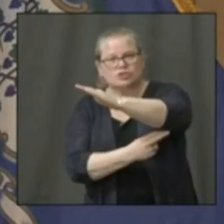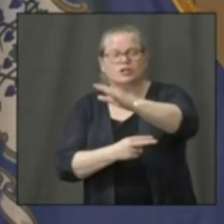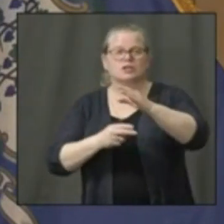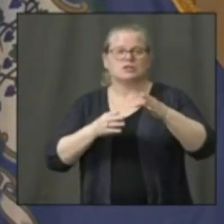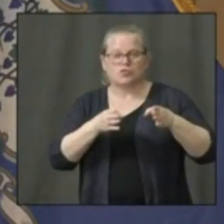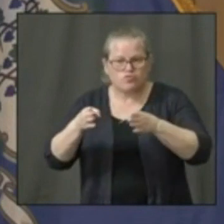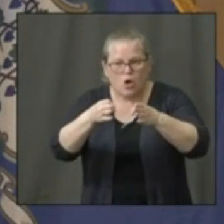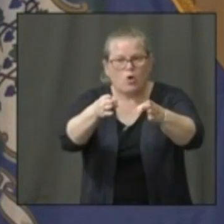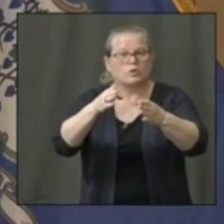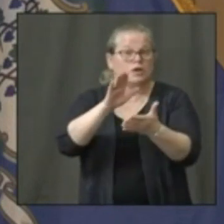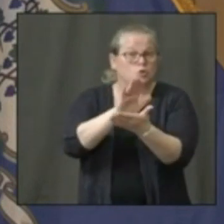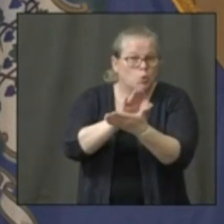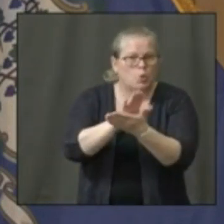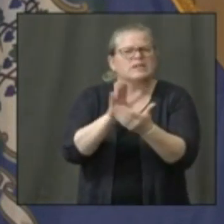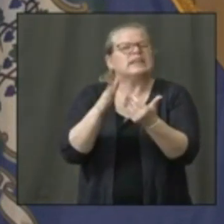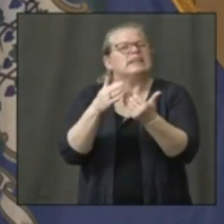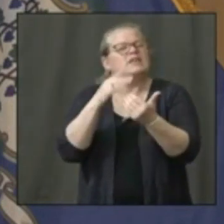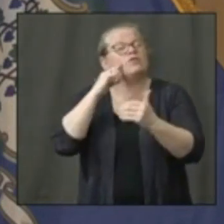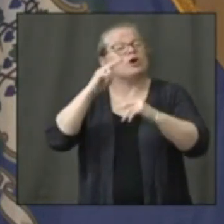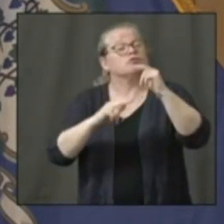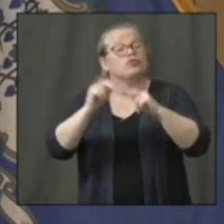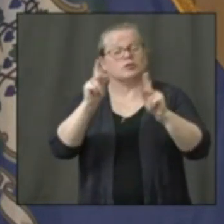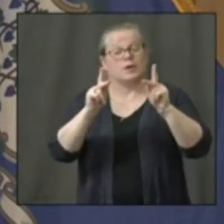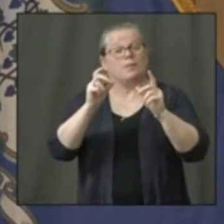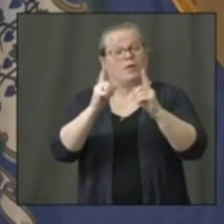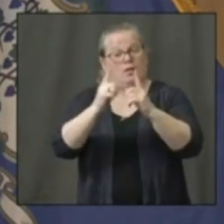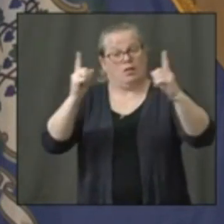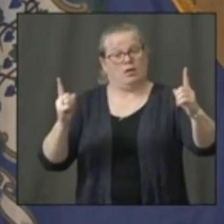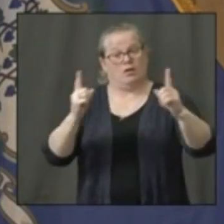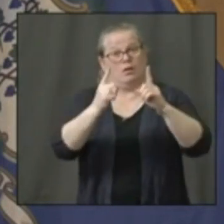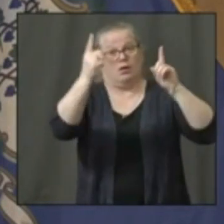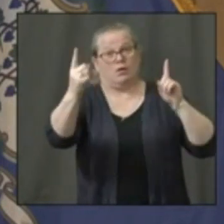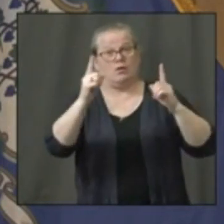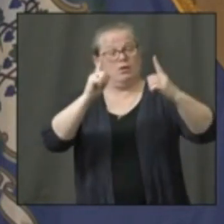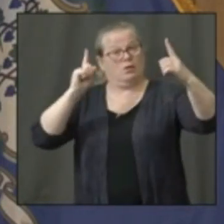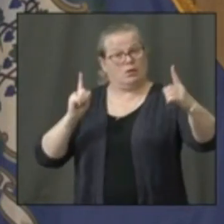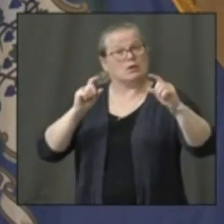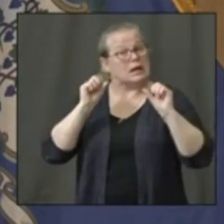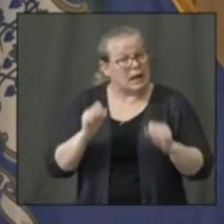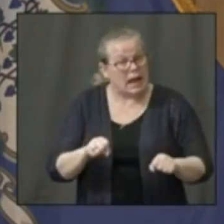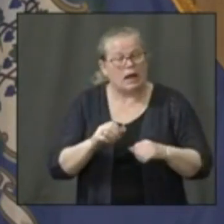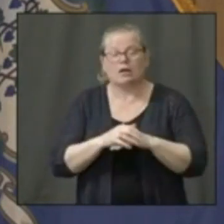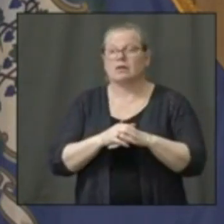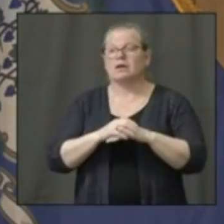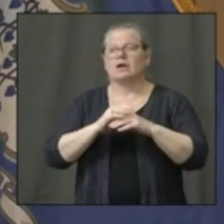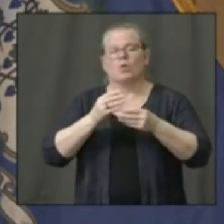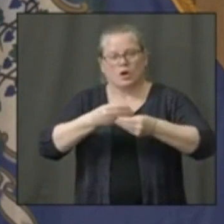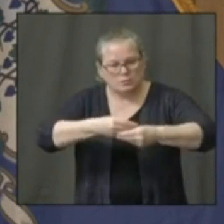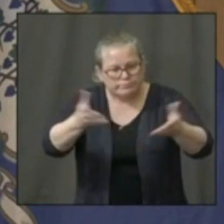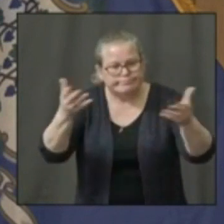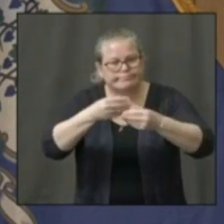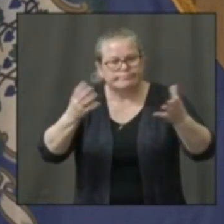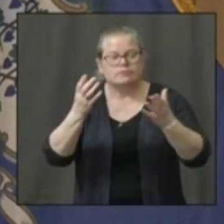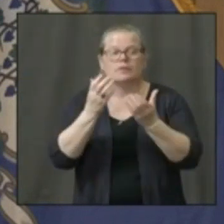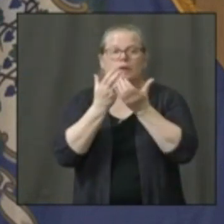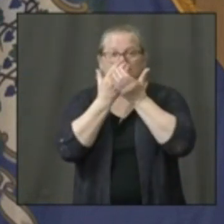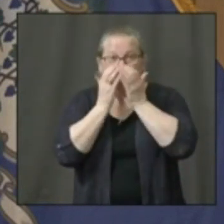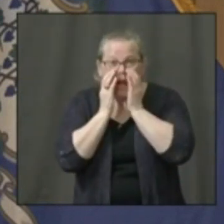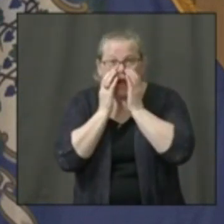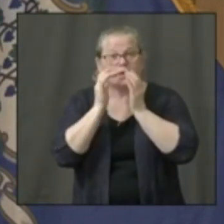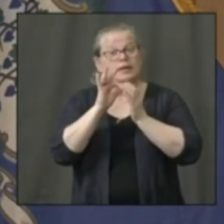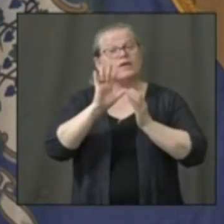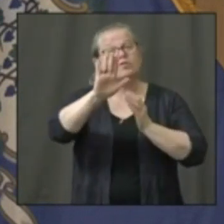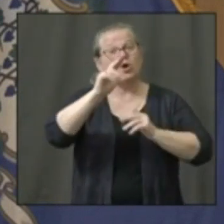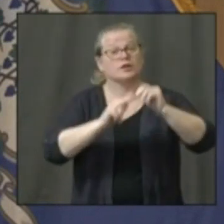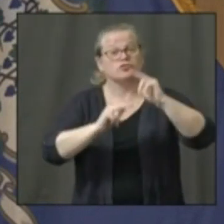more surgical masks, three-ply masks, making those available. We're going to get access to them if you're a construction team that's having a